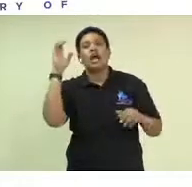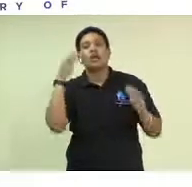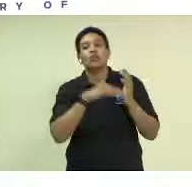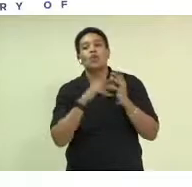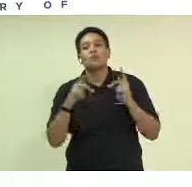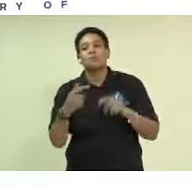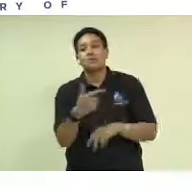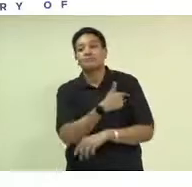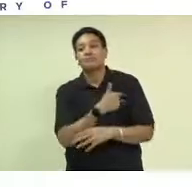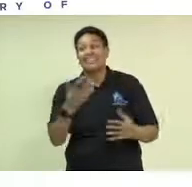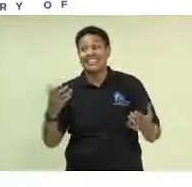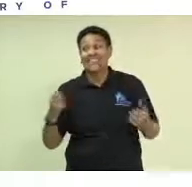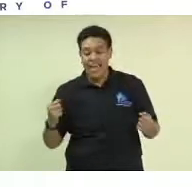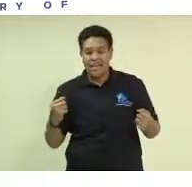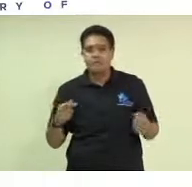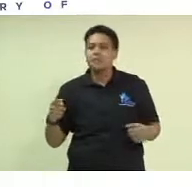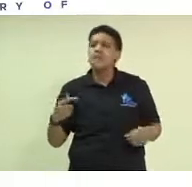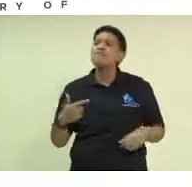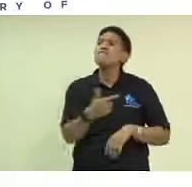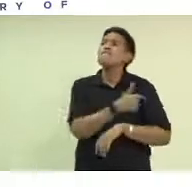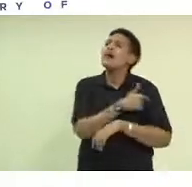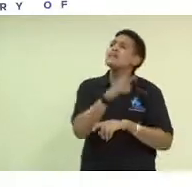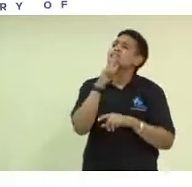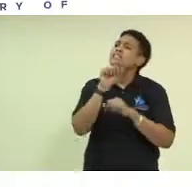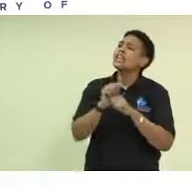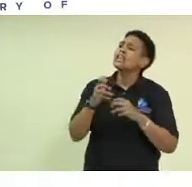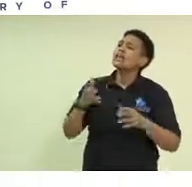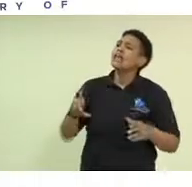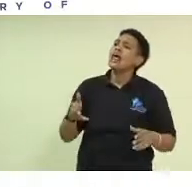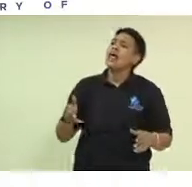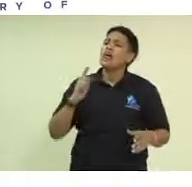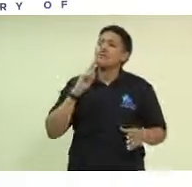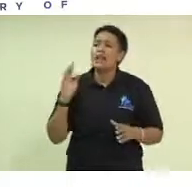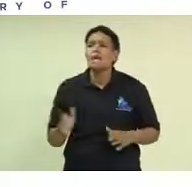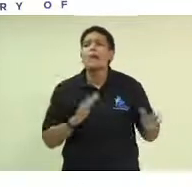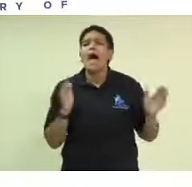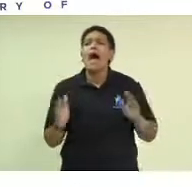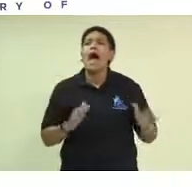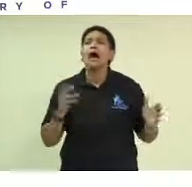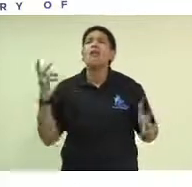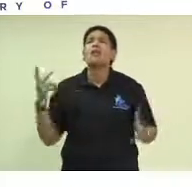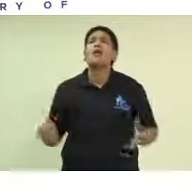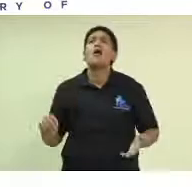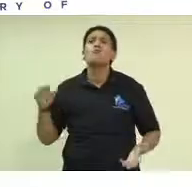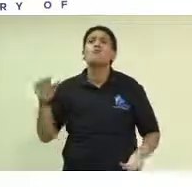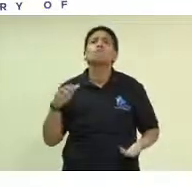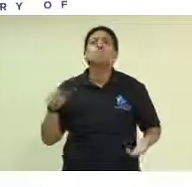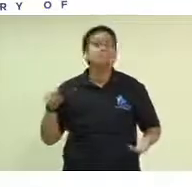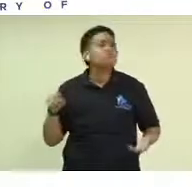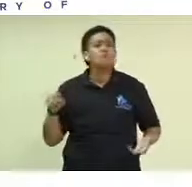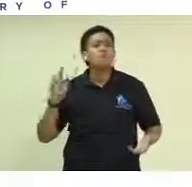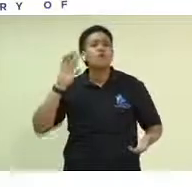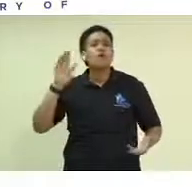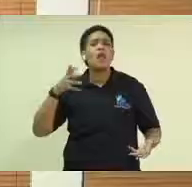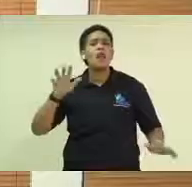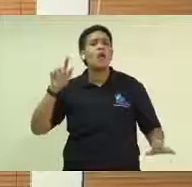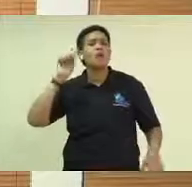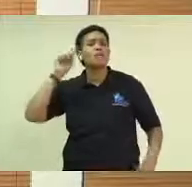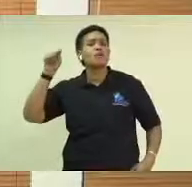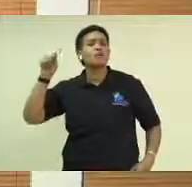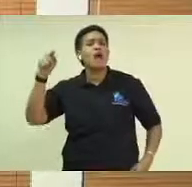The vaccines that are being planned for would allow for